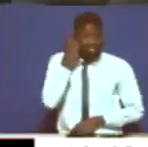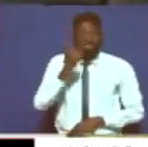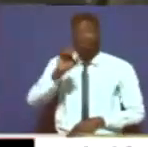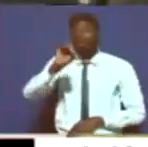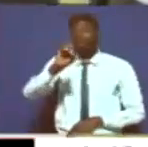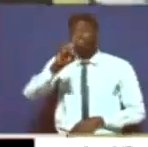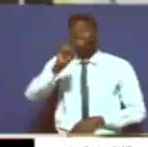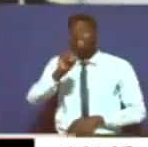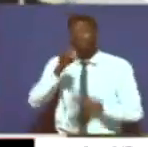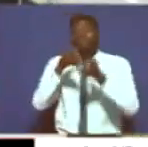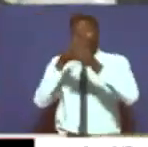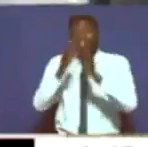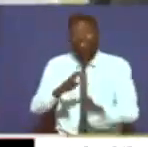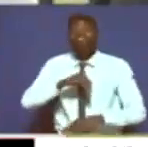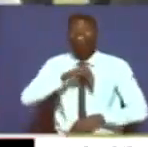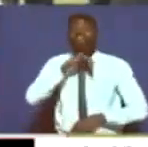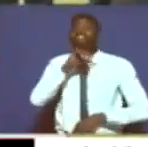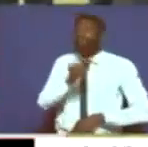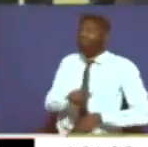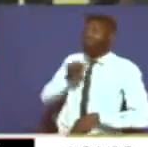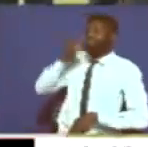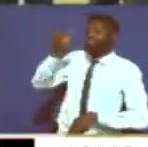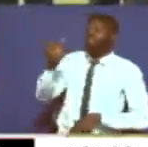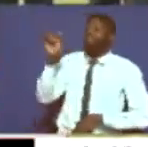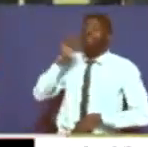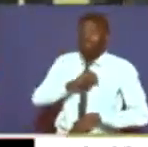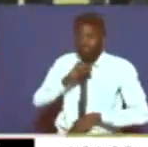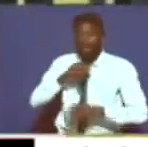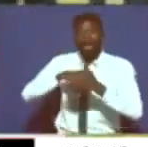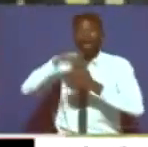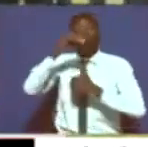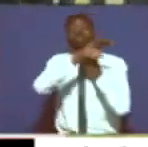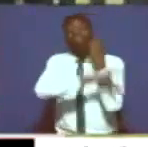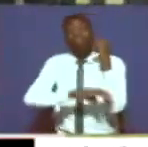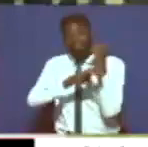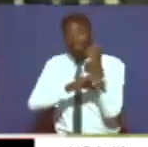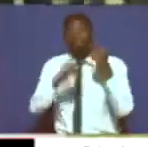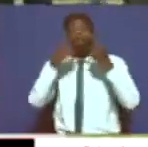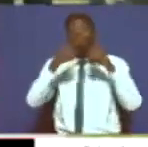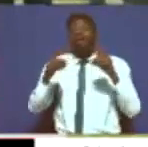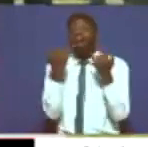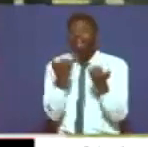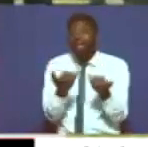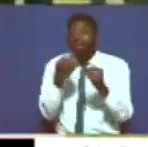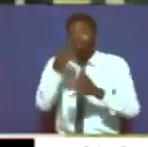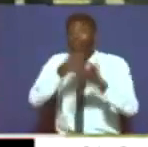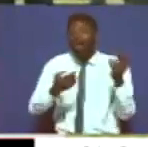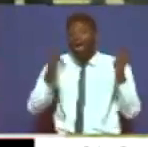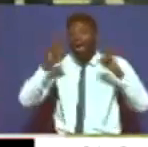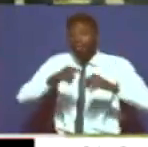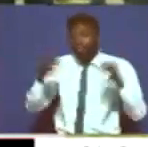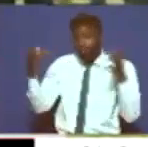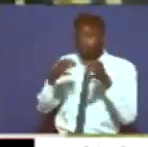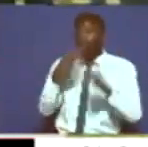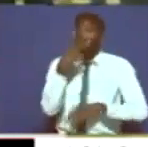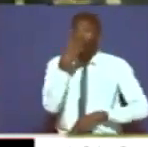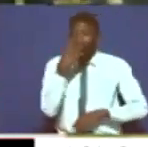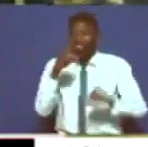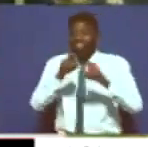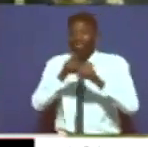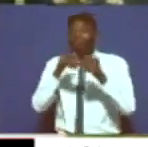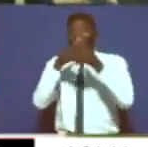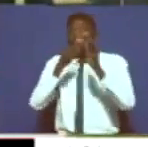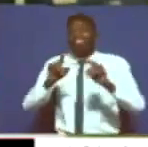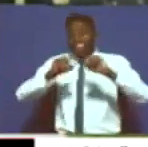is out of the country, but what has been going on has been the fact that ODM luminaries and, of course, other leaders allied to Azimio